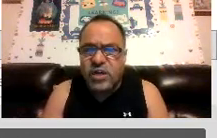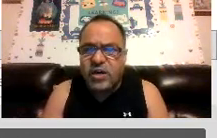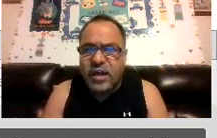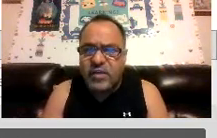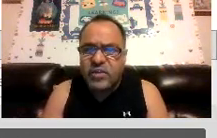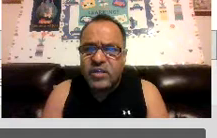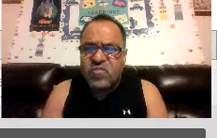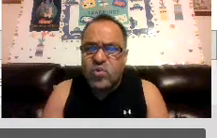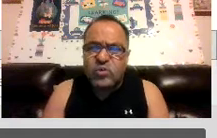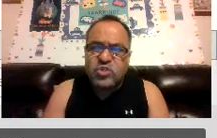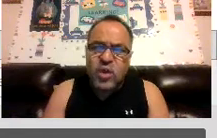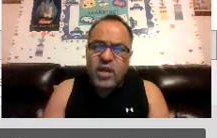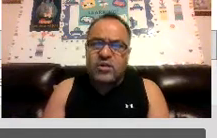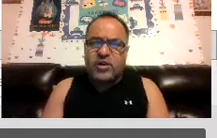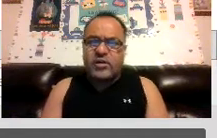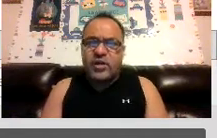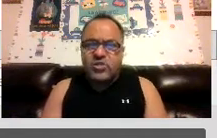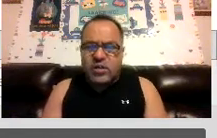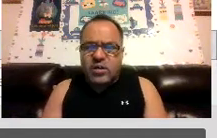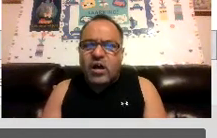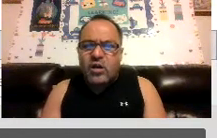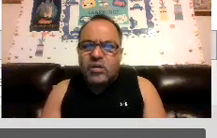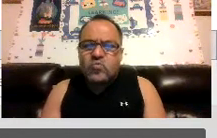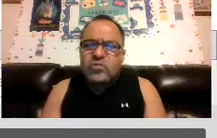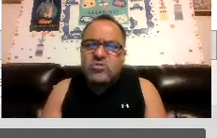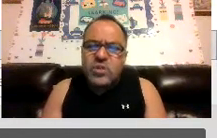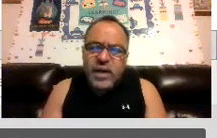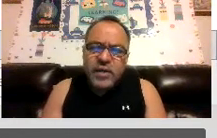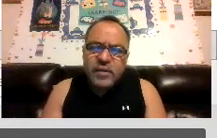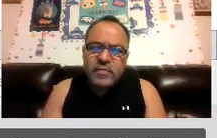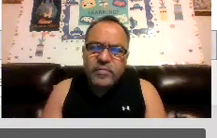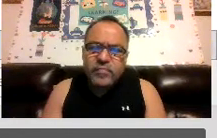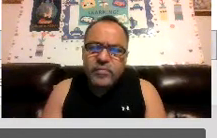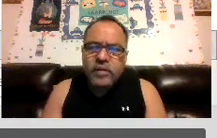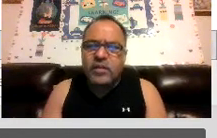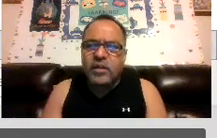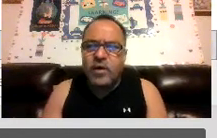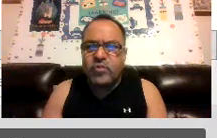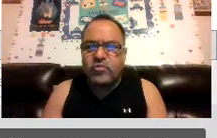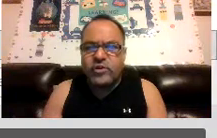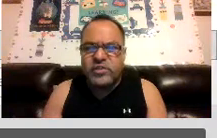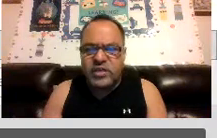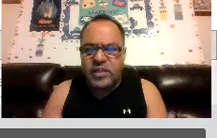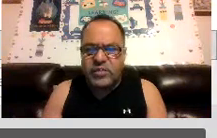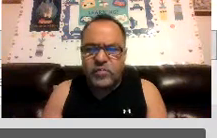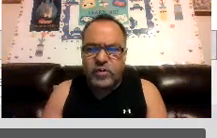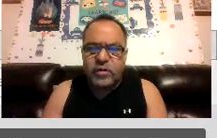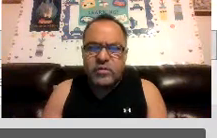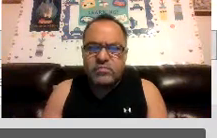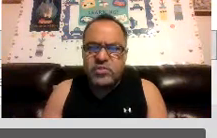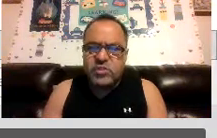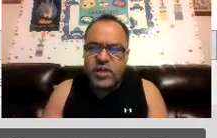your entire lives. If you'd only try a little harder to get along, will you try? Pella and Paco stared silently at the